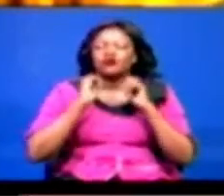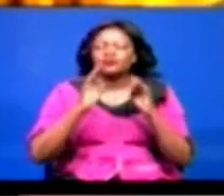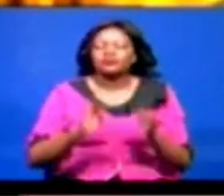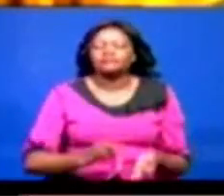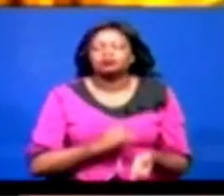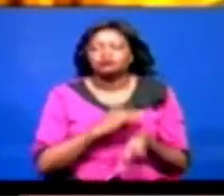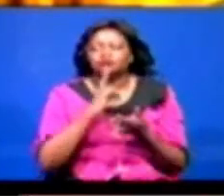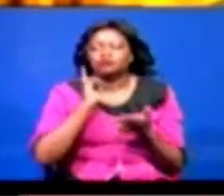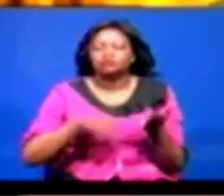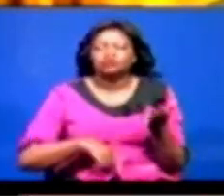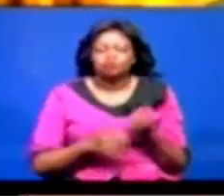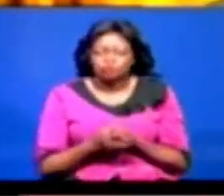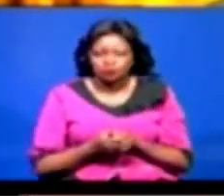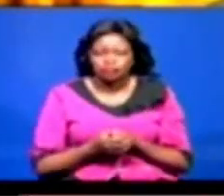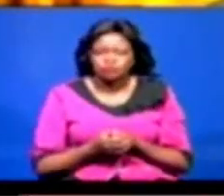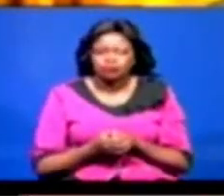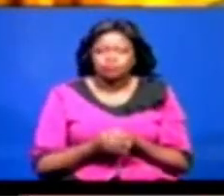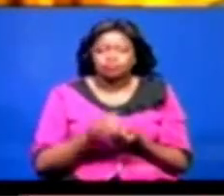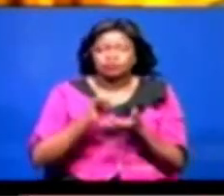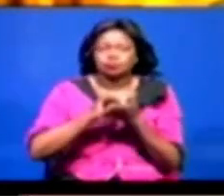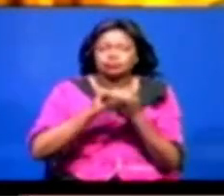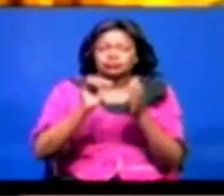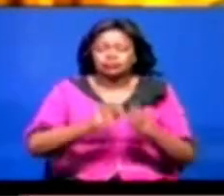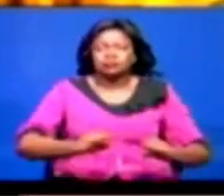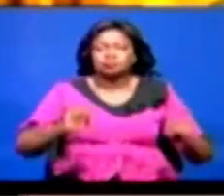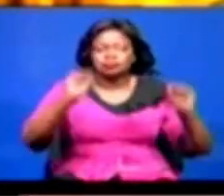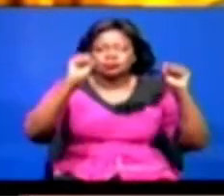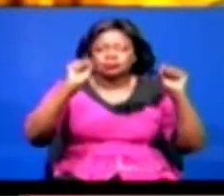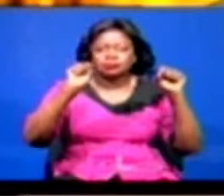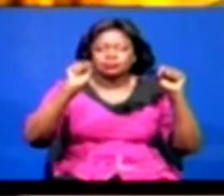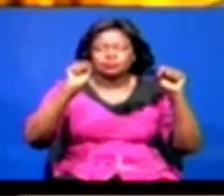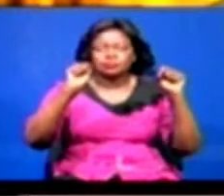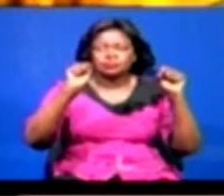say so, is that the chairperson,